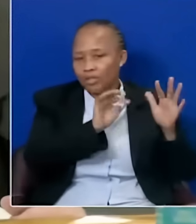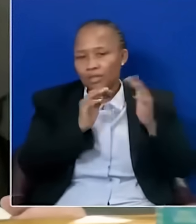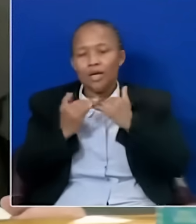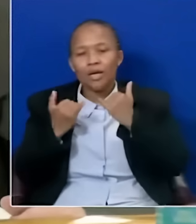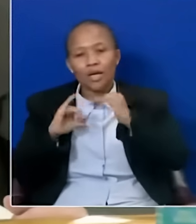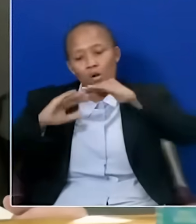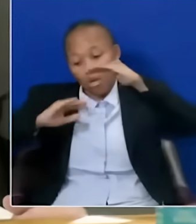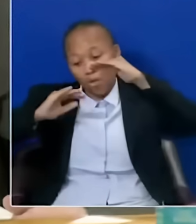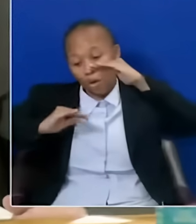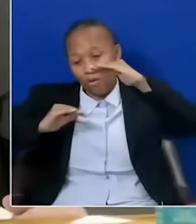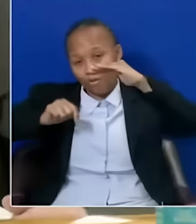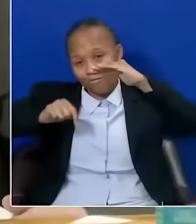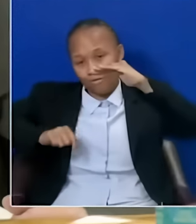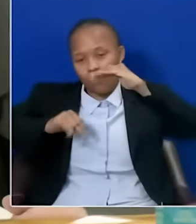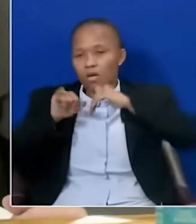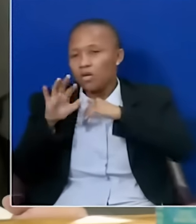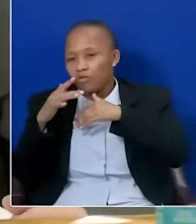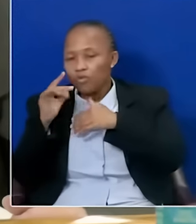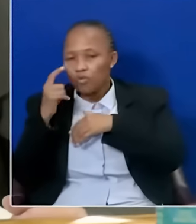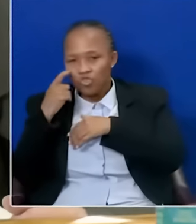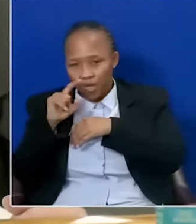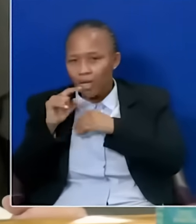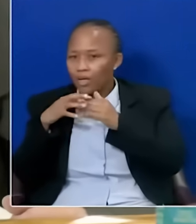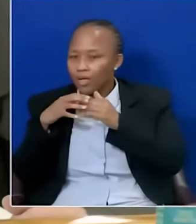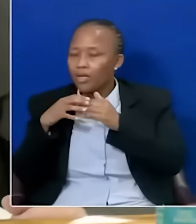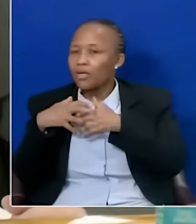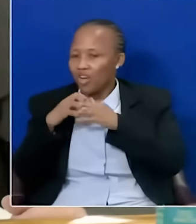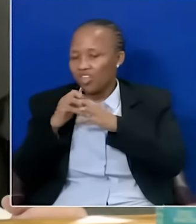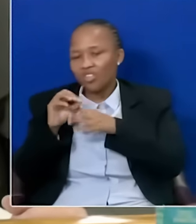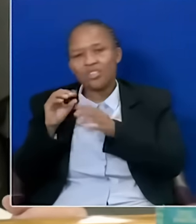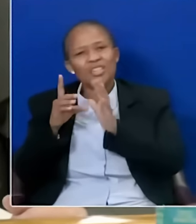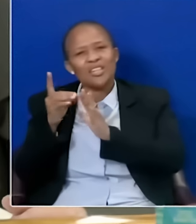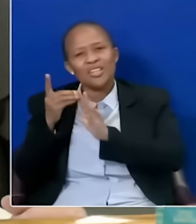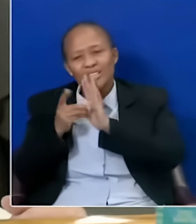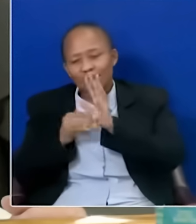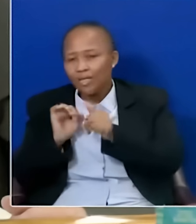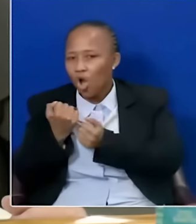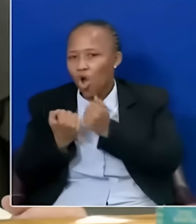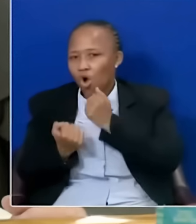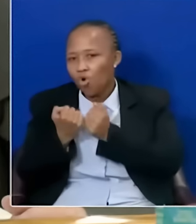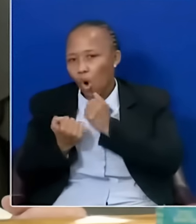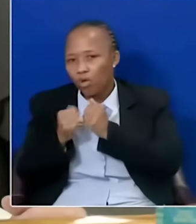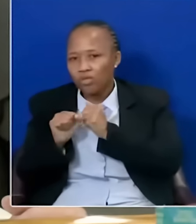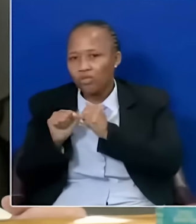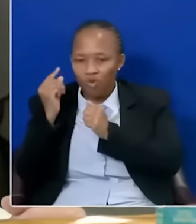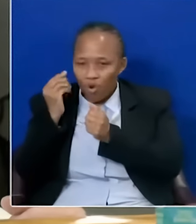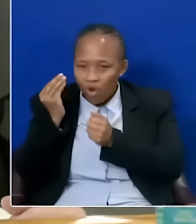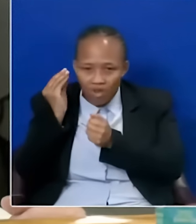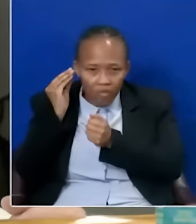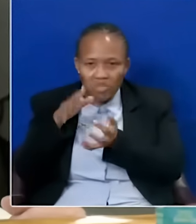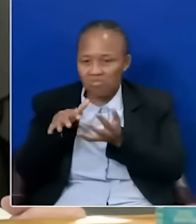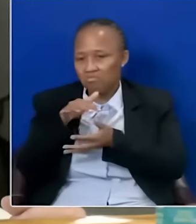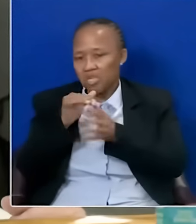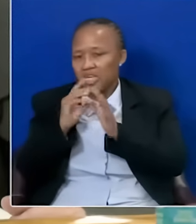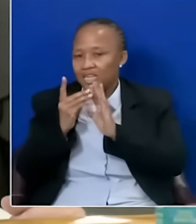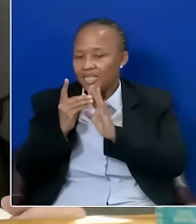the creation date under cartridge case exhibit details, or even the case details, let's not go low down. The